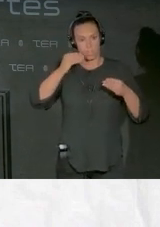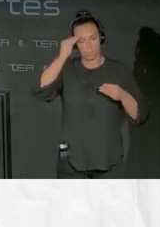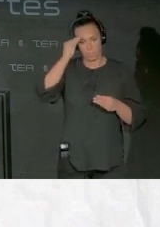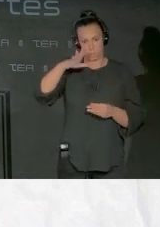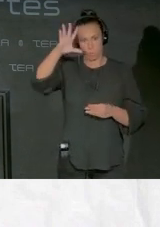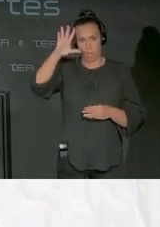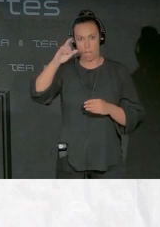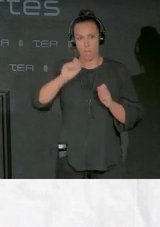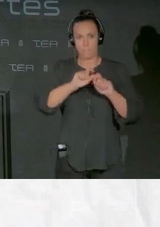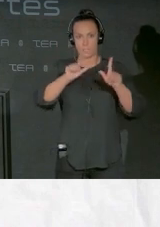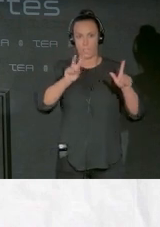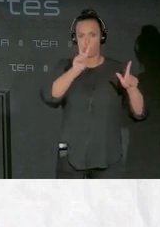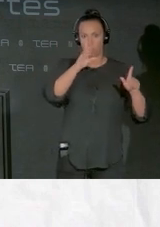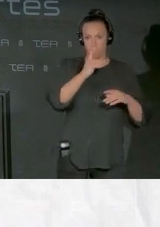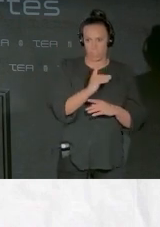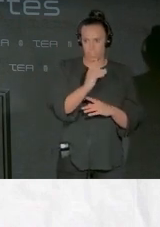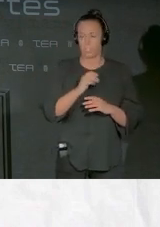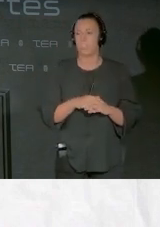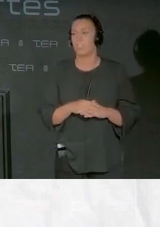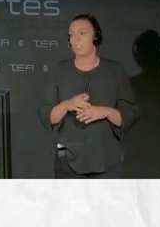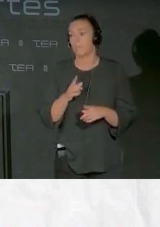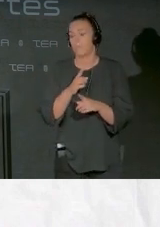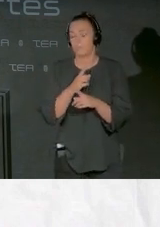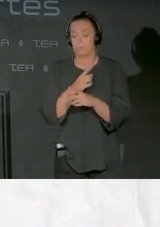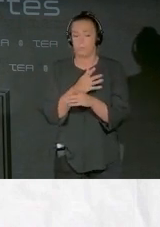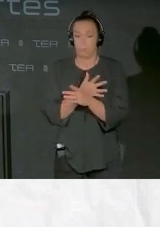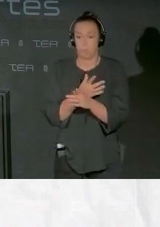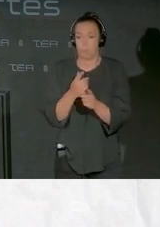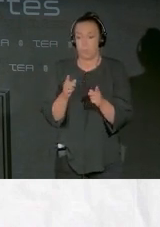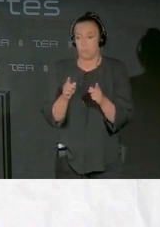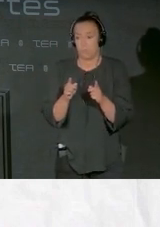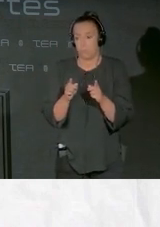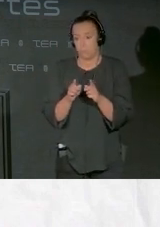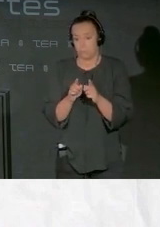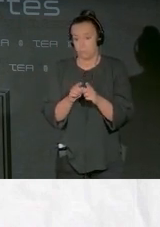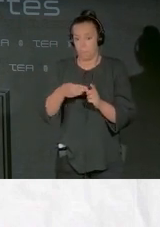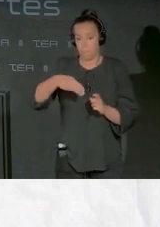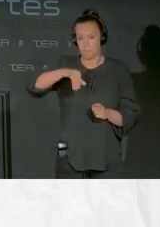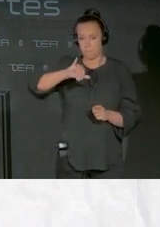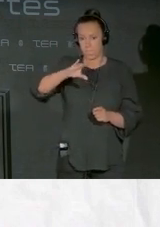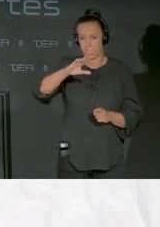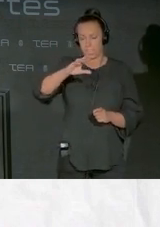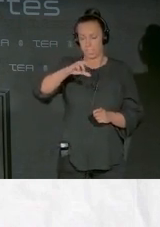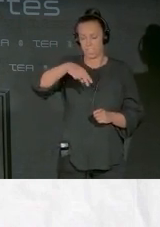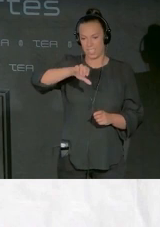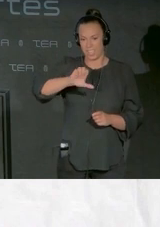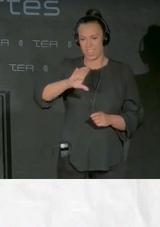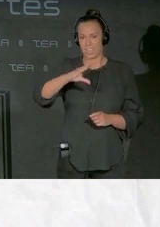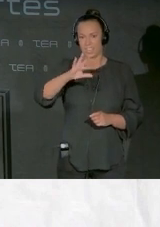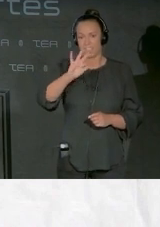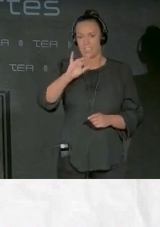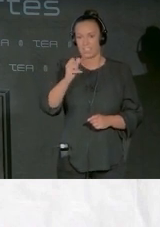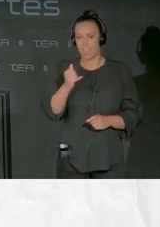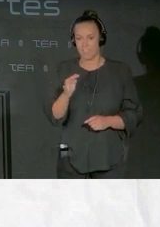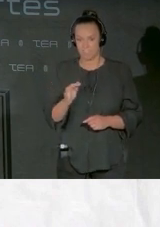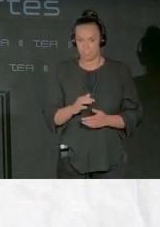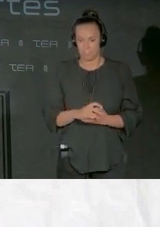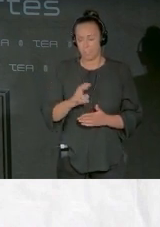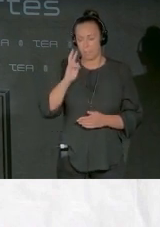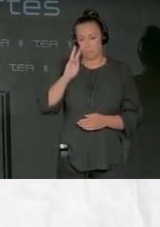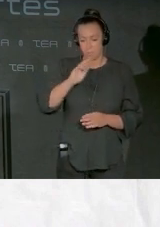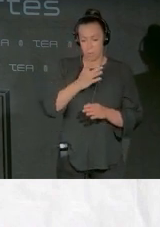and Roblox, where we see that games are more than games. Games have become a venue for social